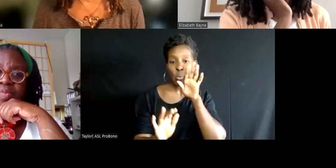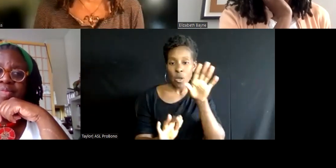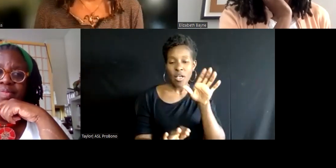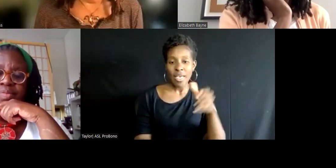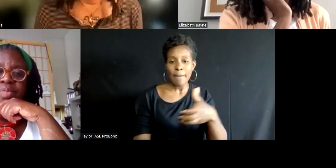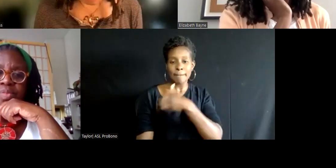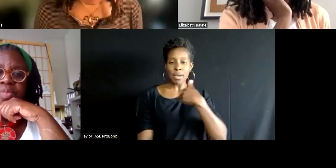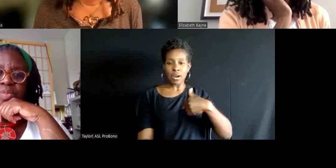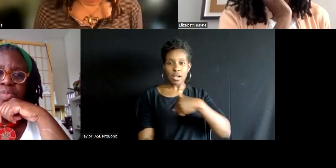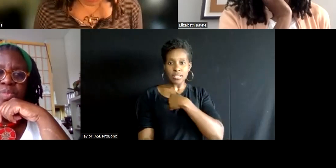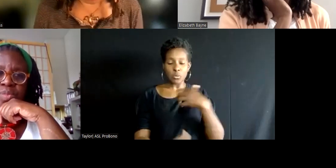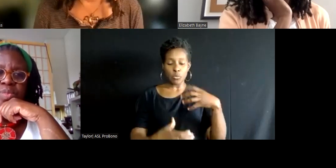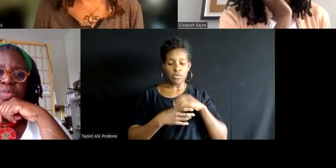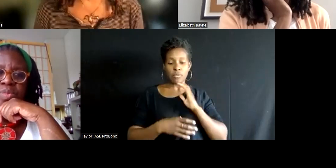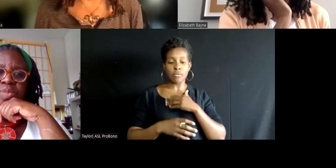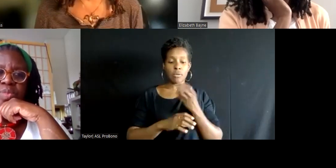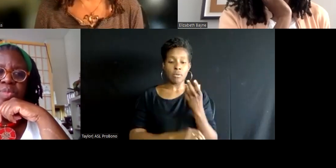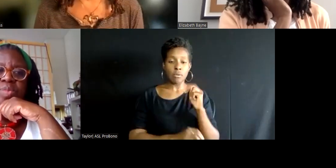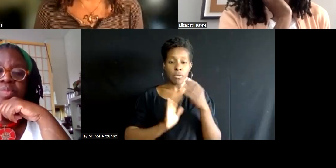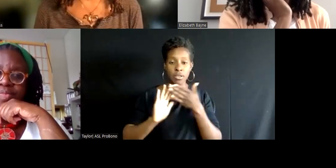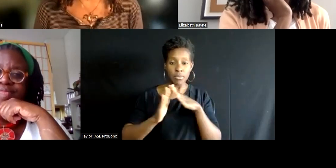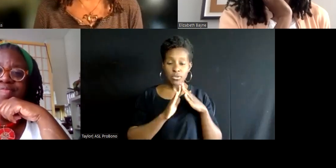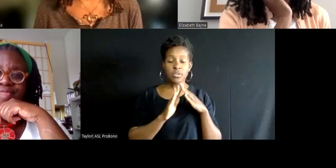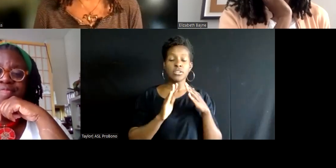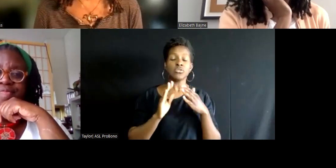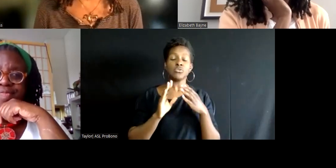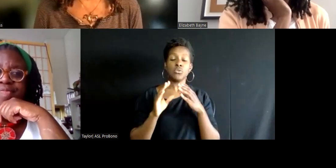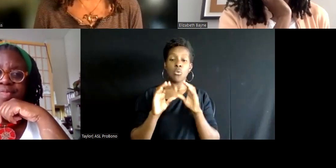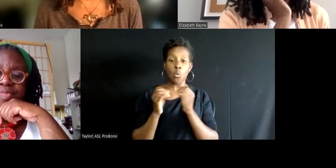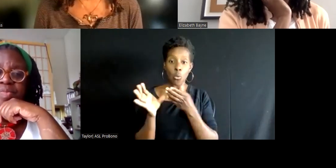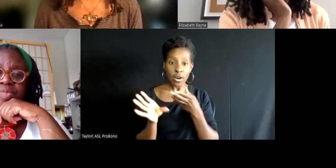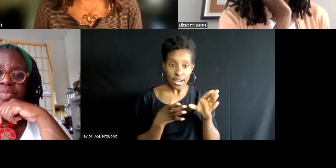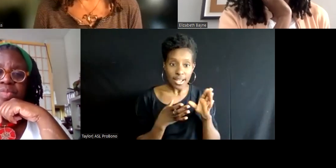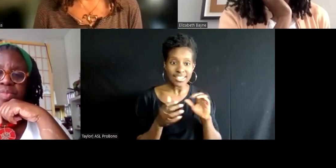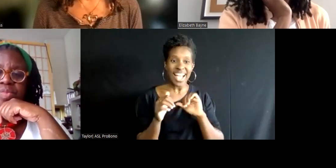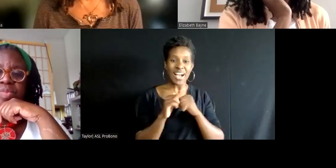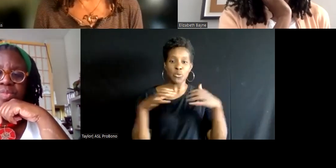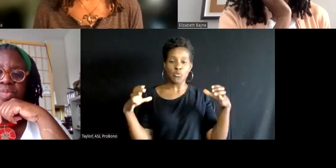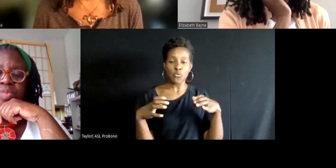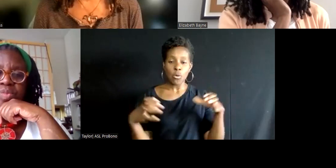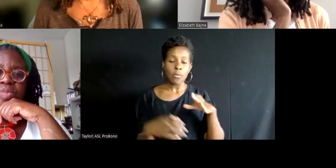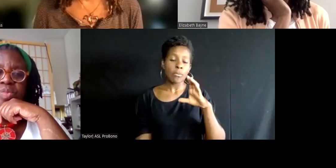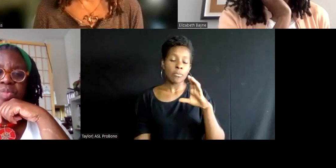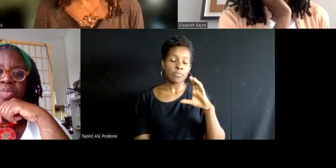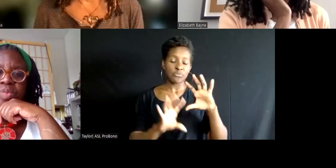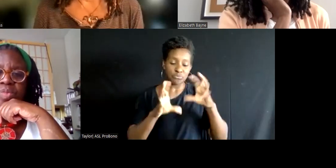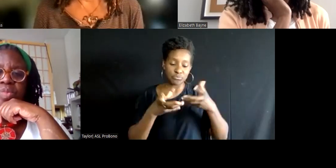own communities to organize, to figure out ways to form coalitions with other